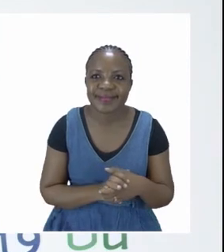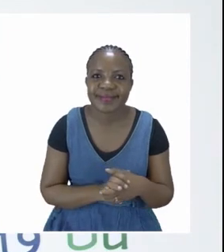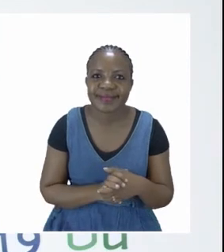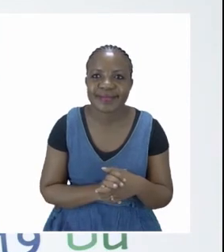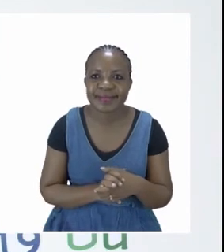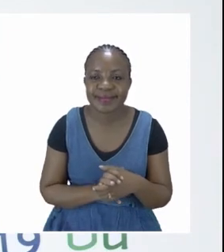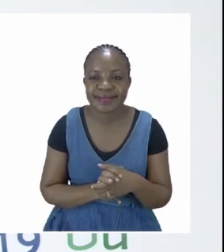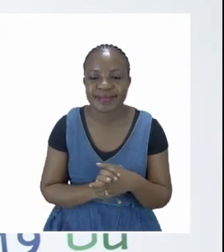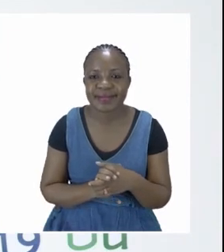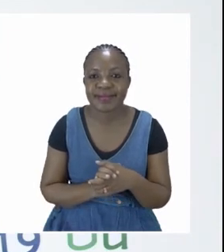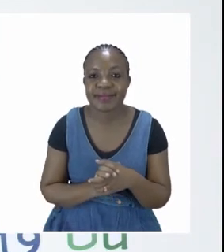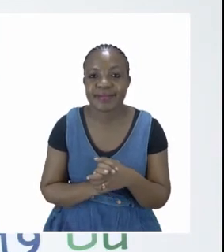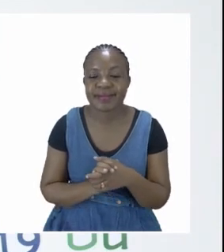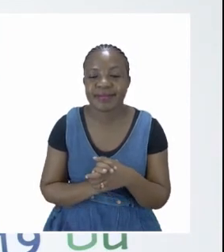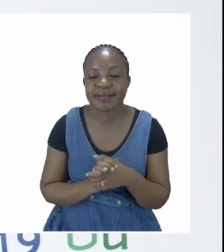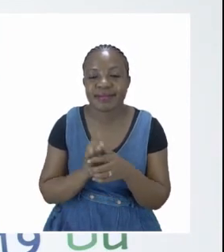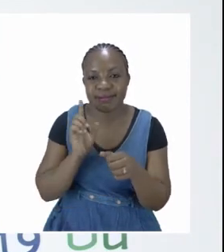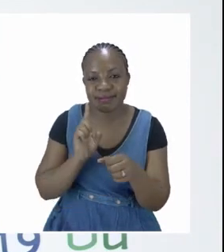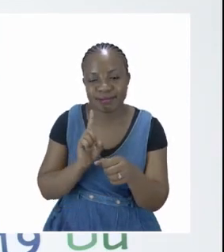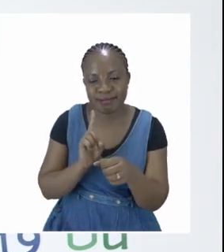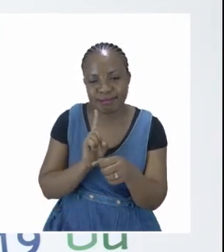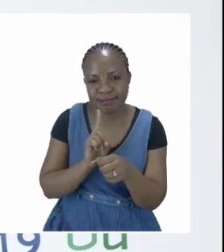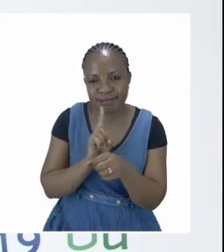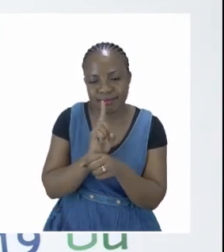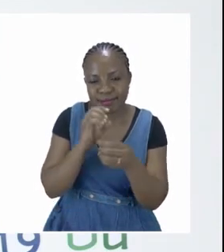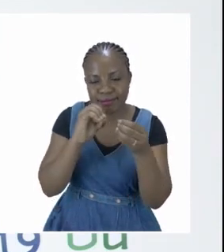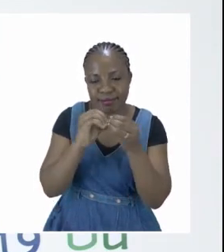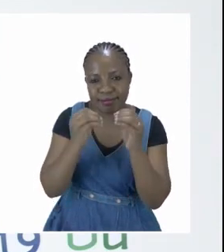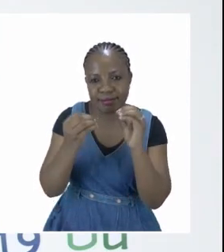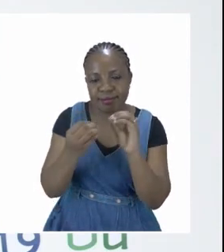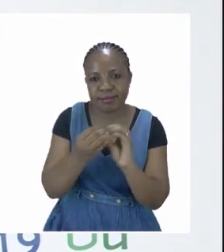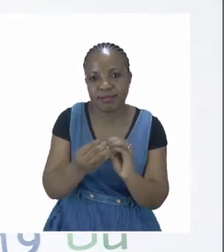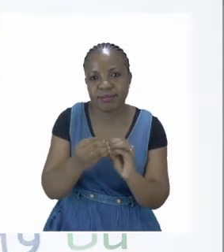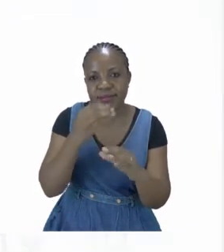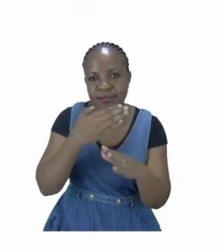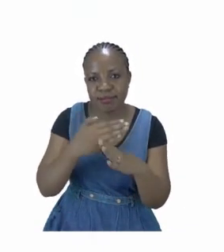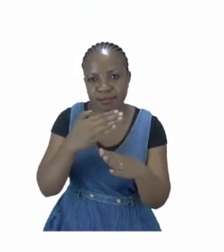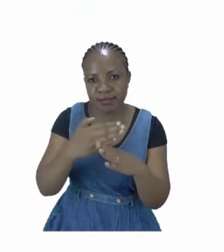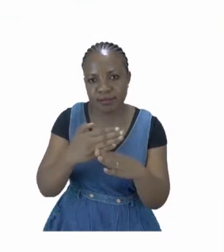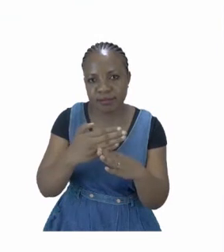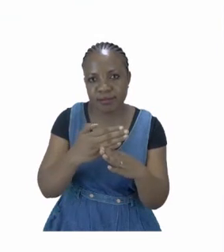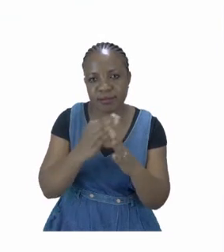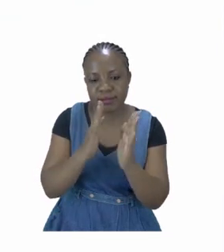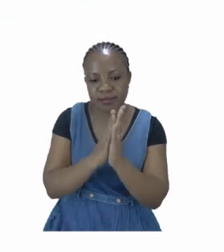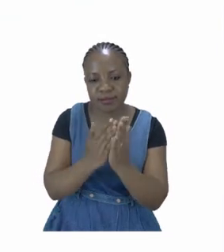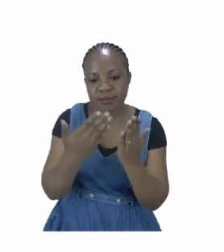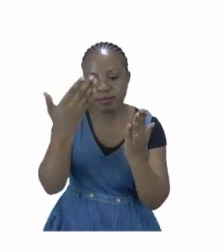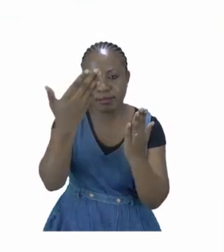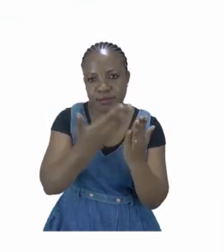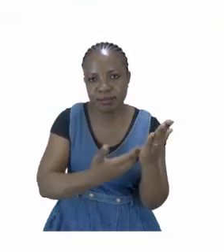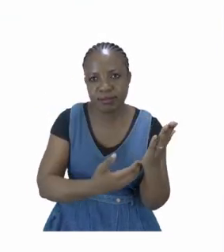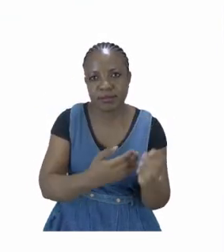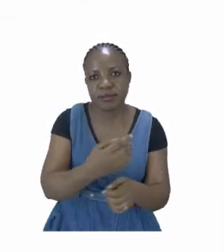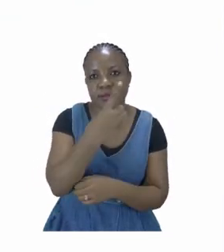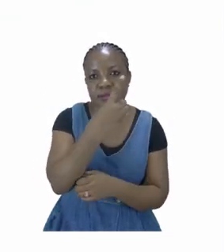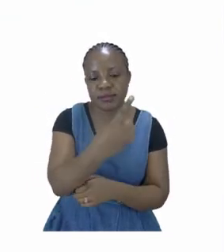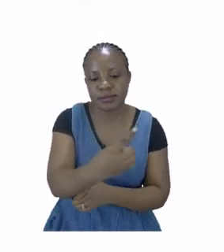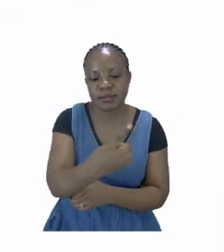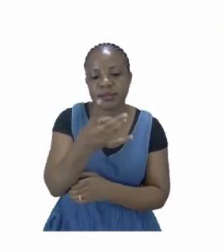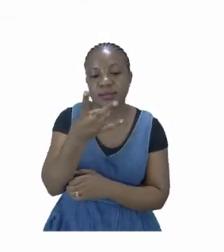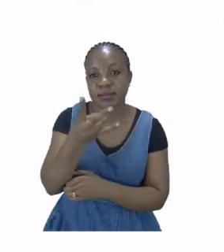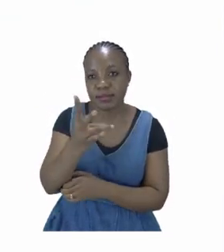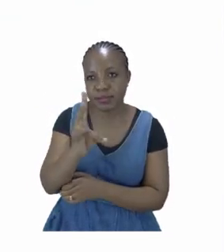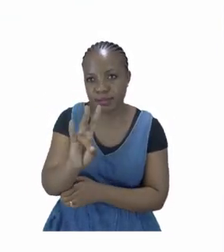Our first exercise can be found on page 17. On page 17, we